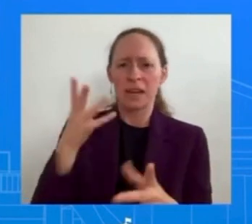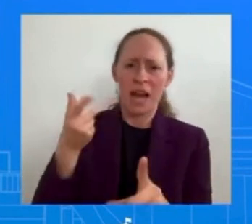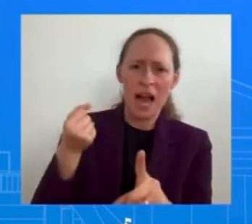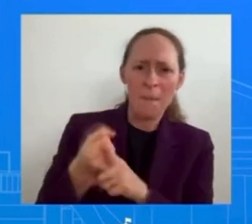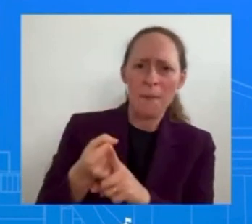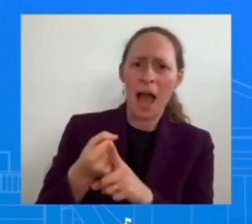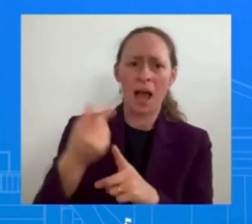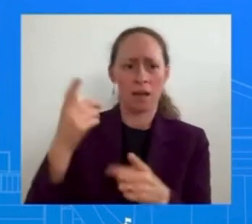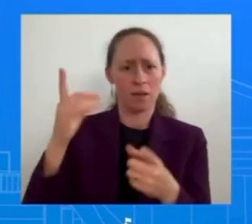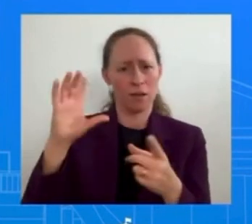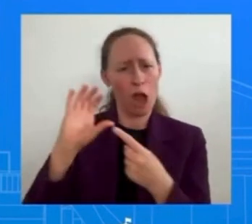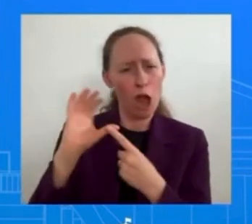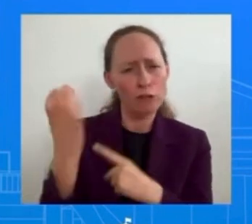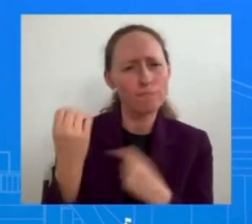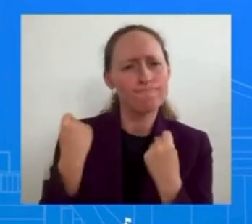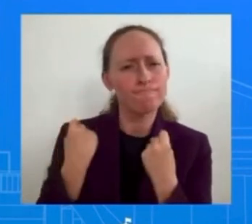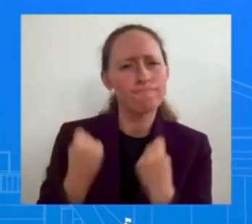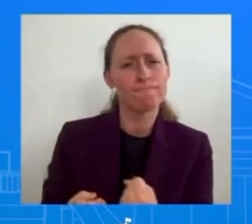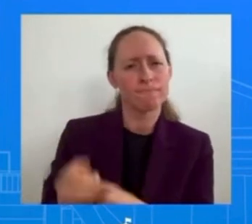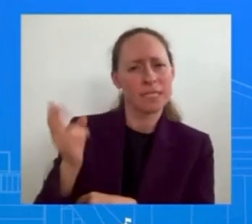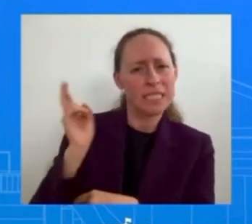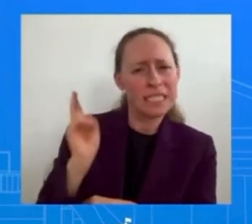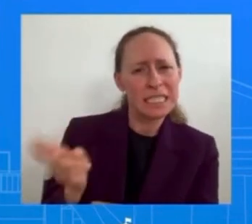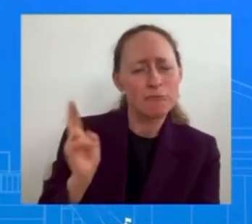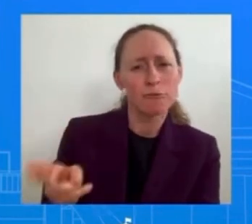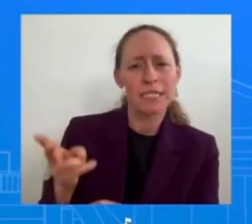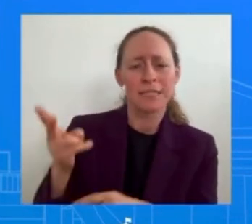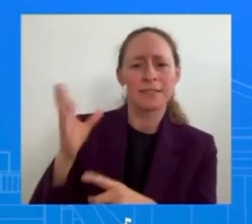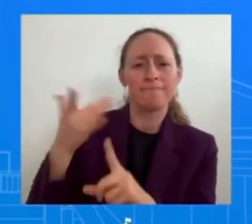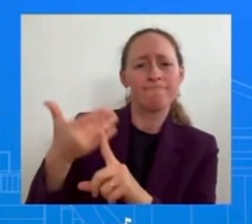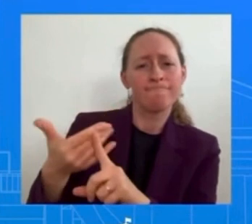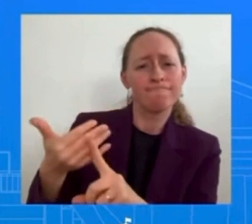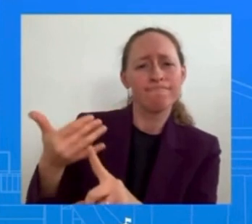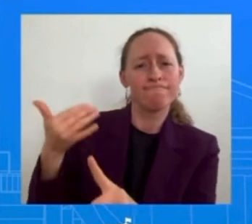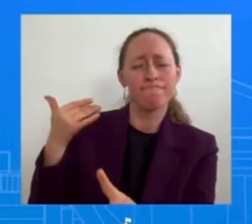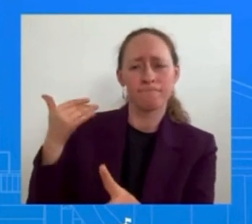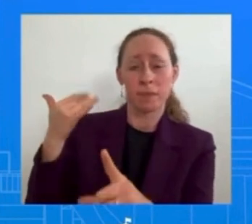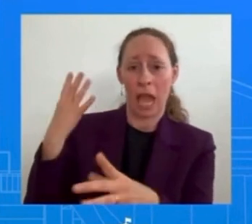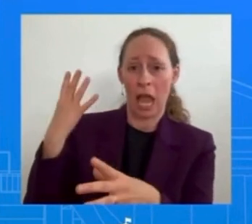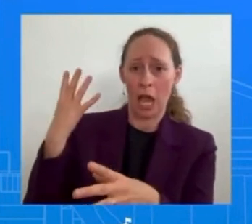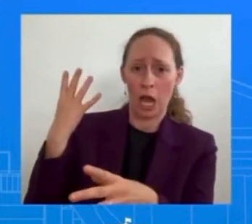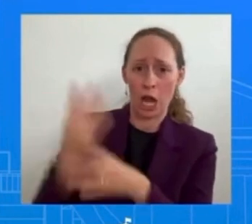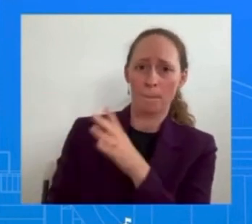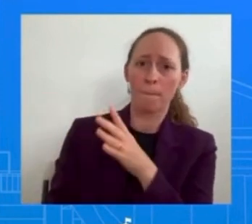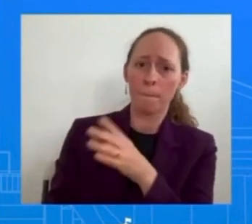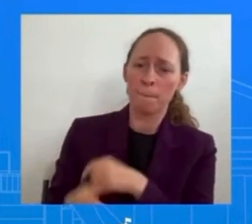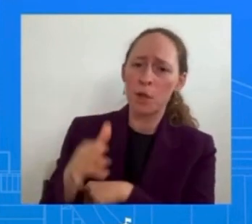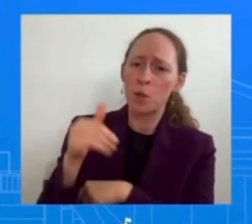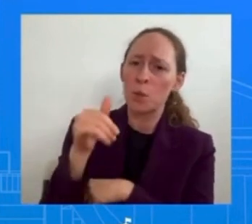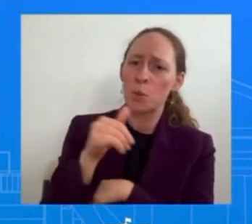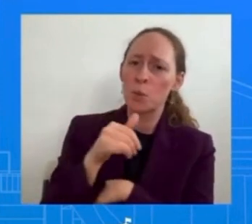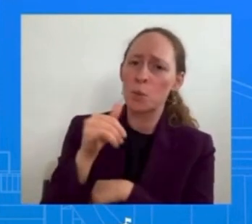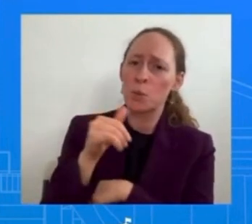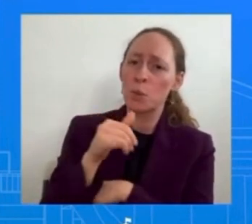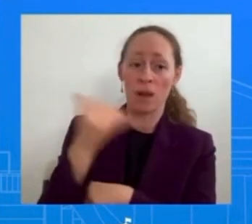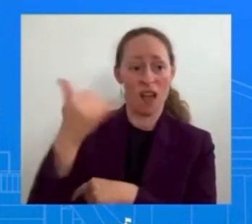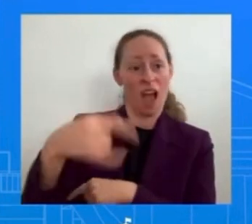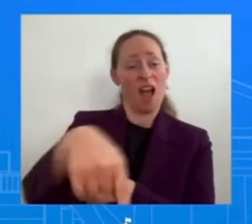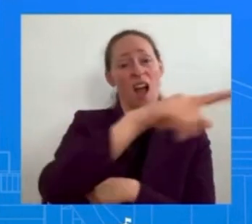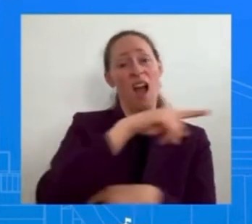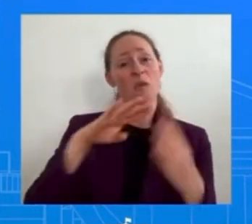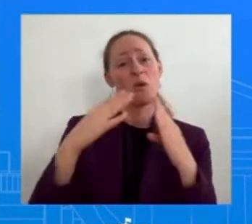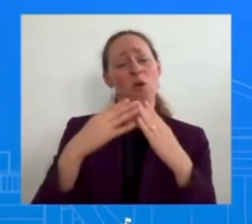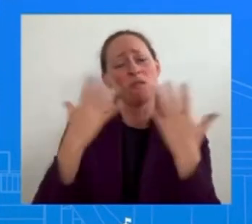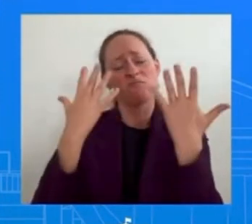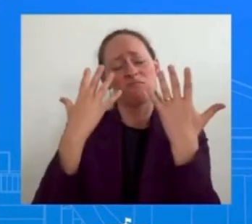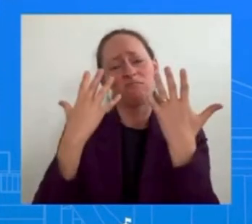mourning, and as we mourn as a nation with them, I am filled with hope as they bravely begin to take the steps that are